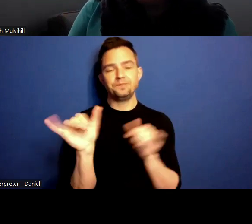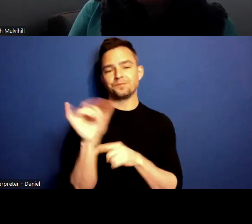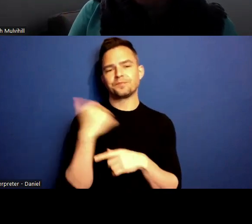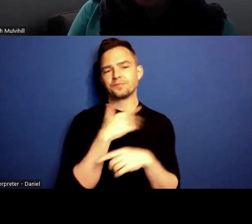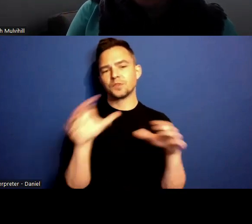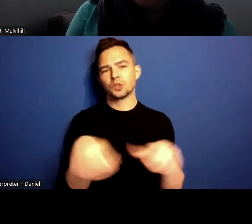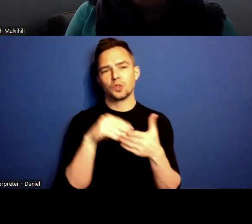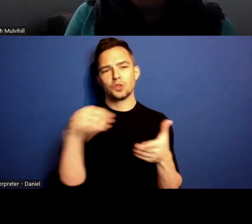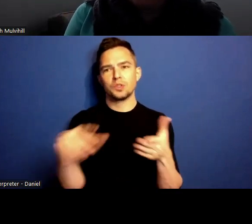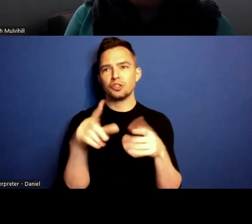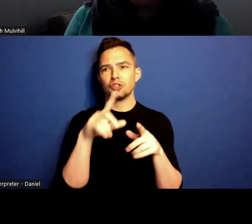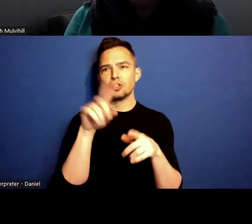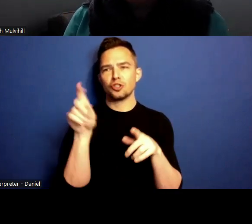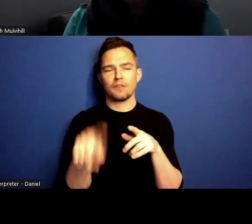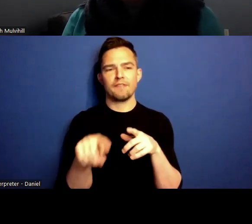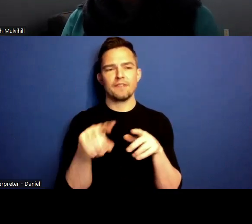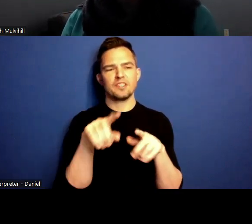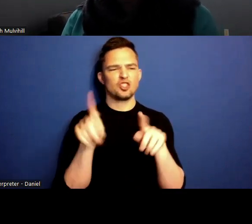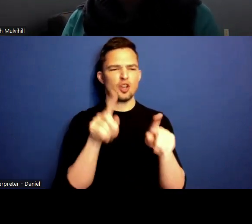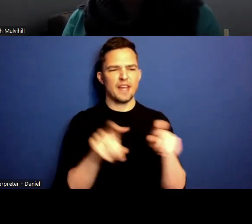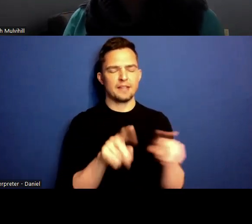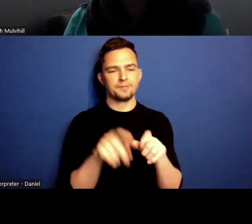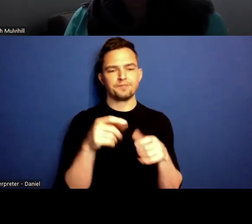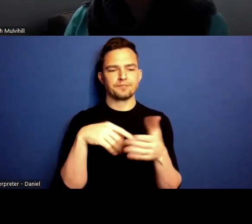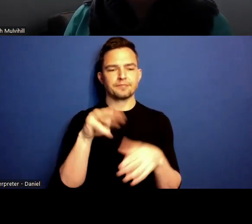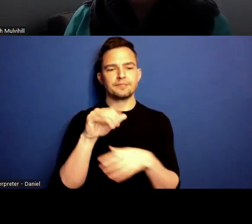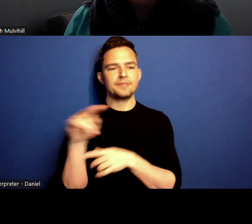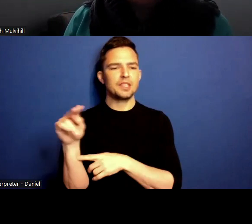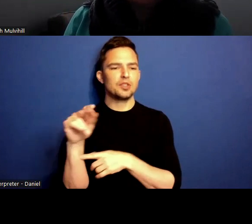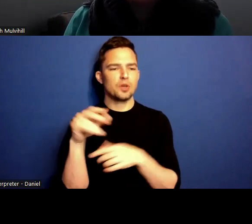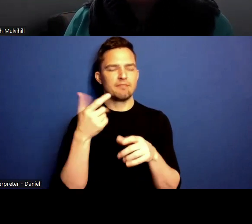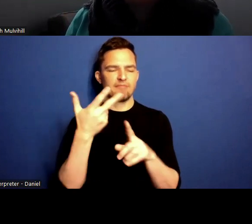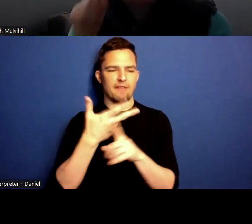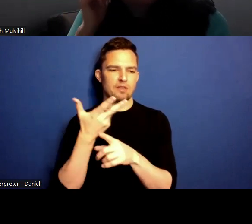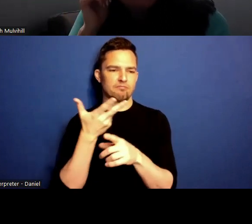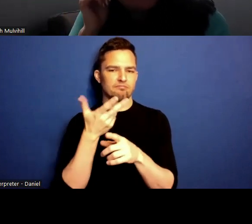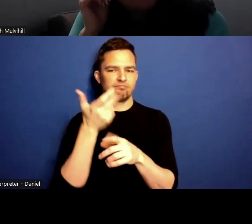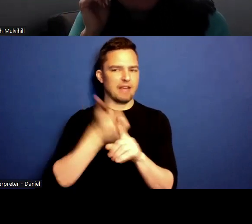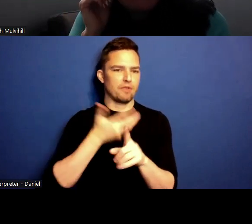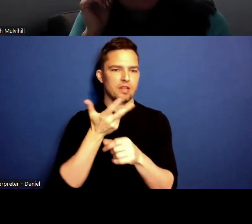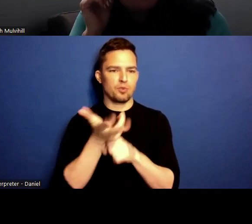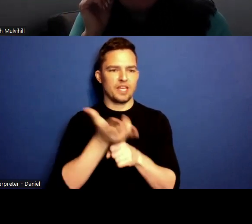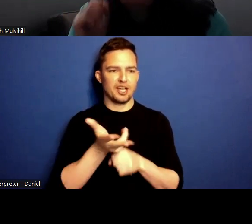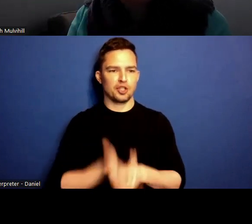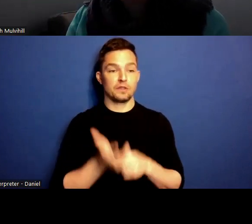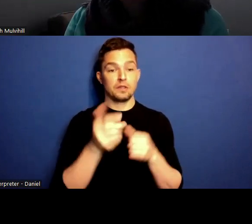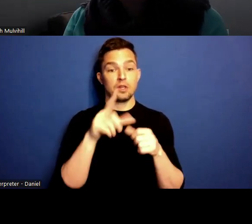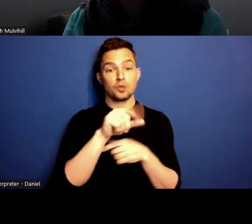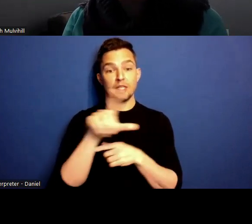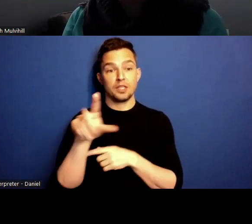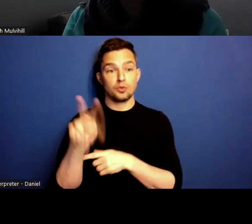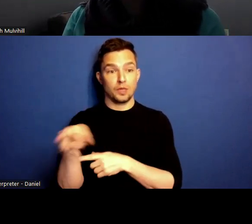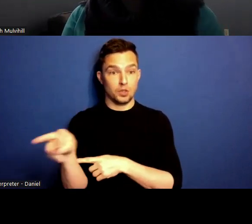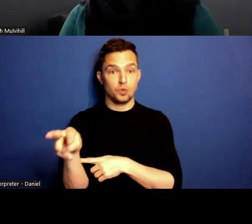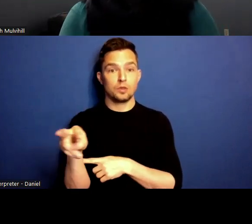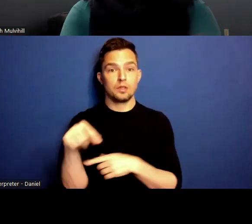student survey here in Minnesota every 3 years. And in 2022,